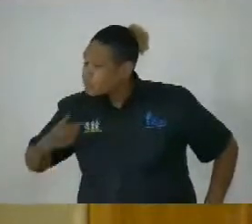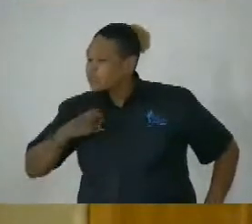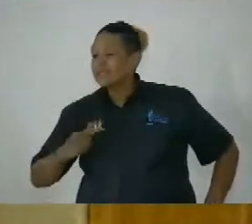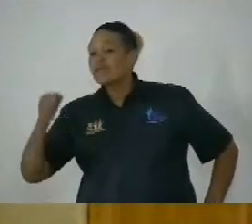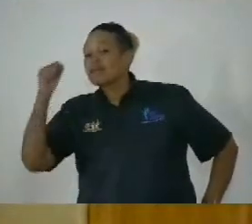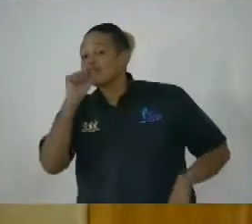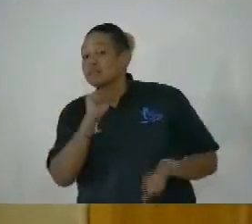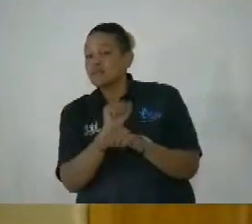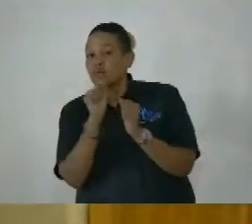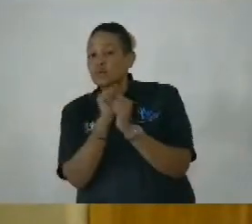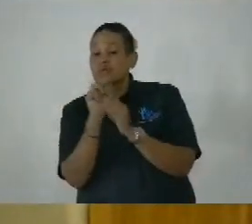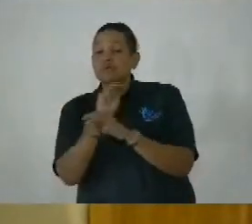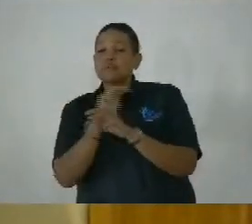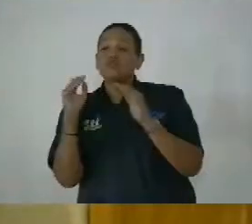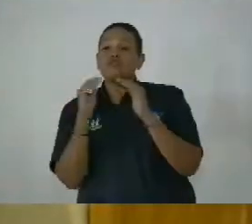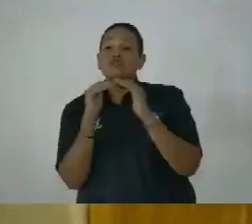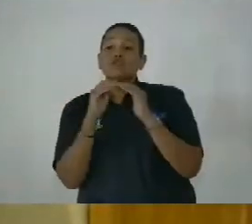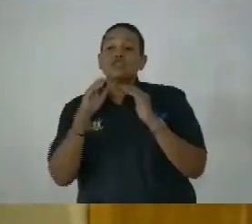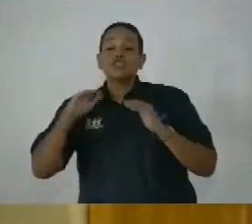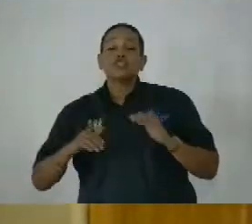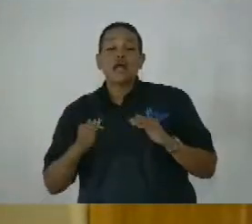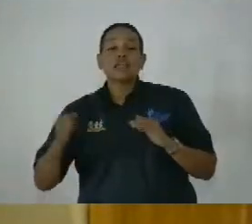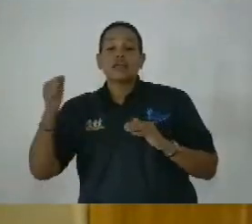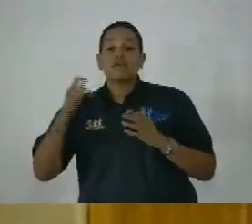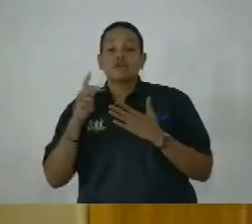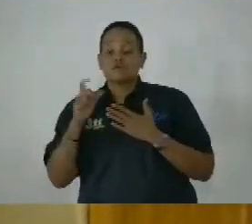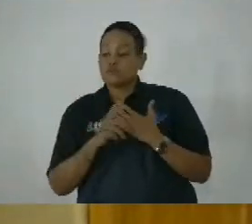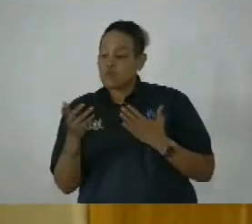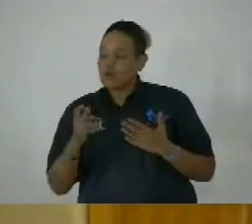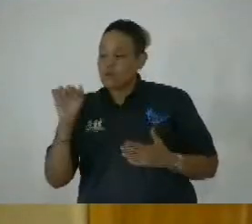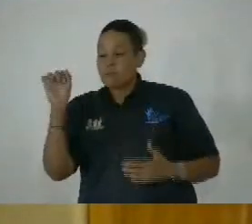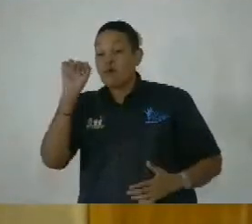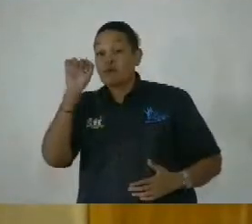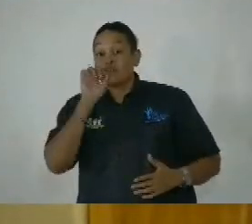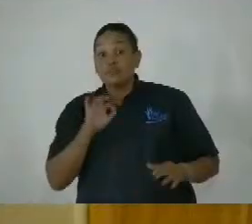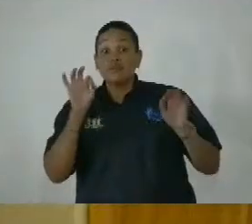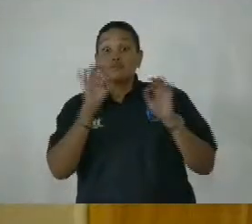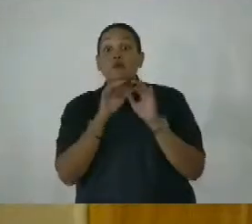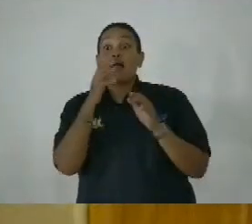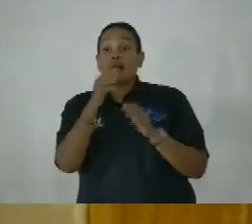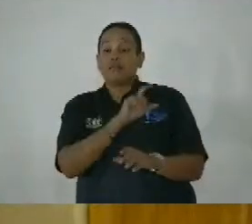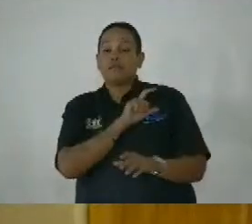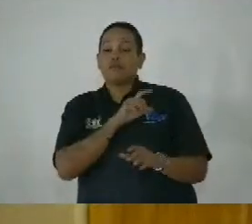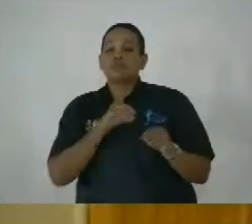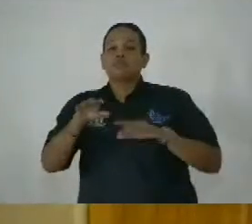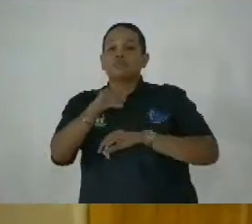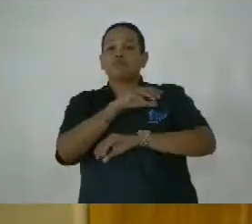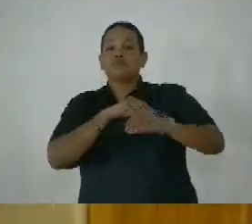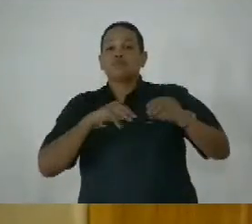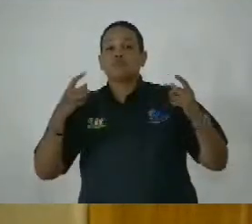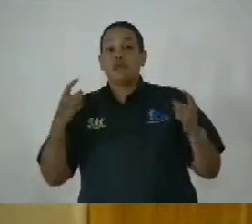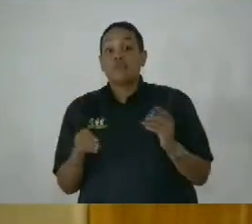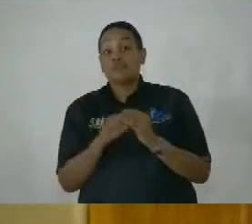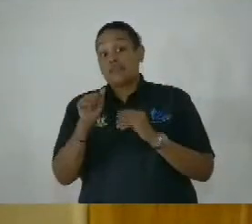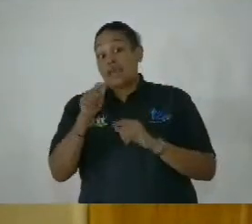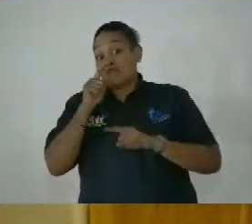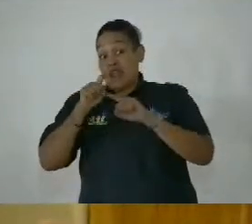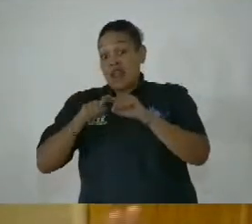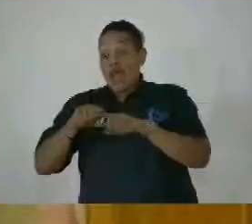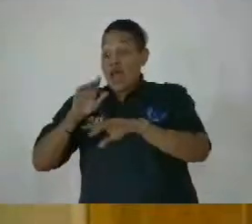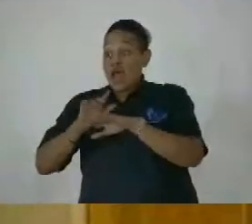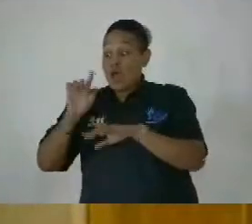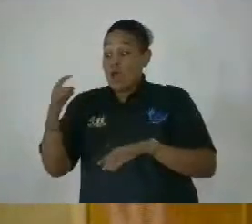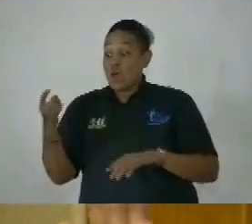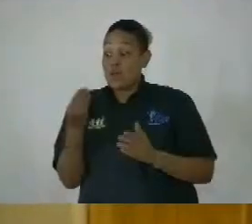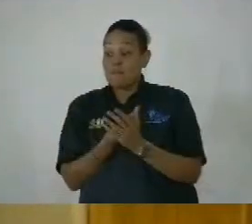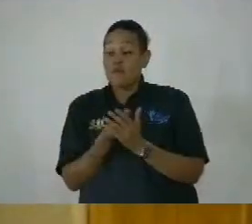and their diversion program. Mobility will continue to be a critical force multiplier. That is why Rather than relying solely on